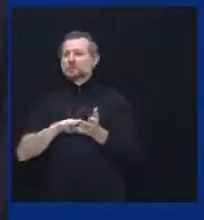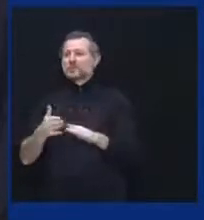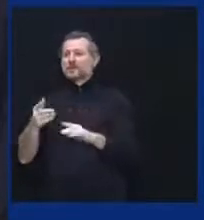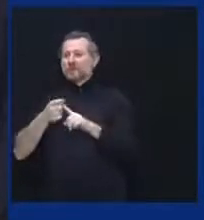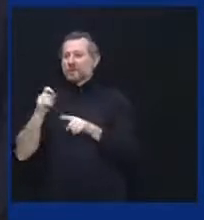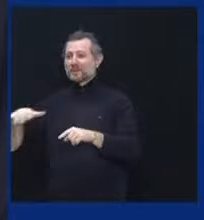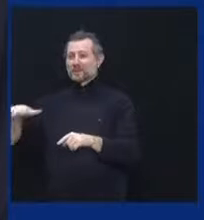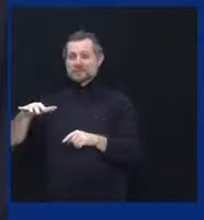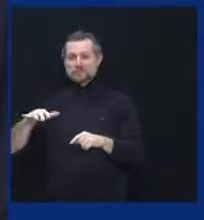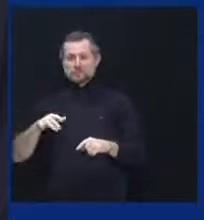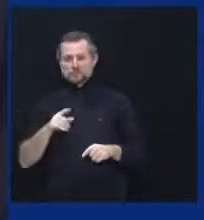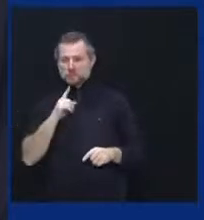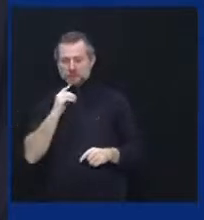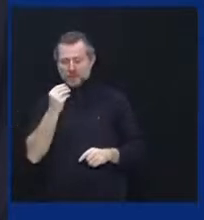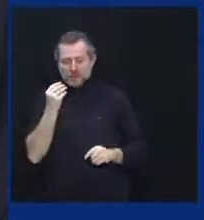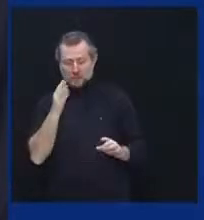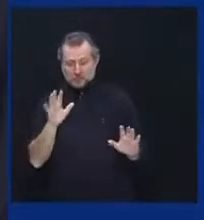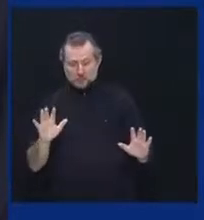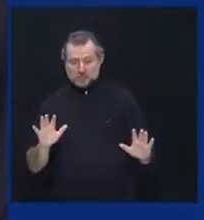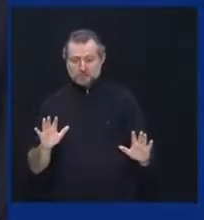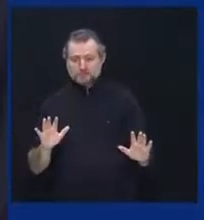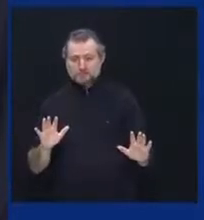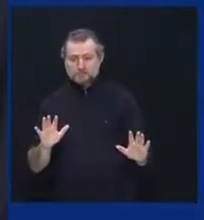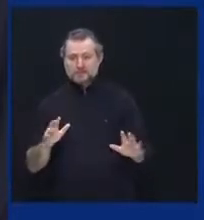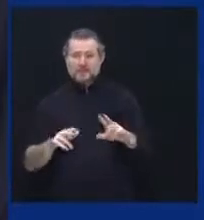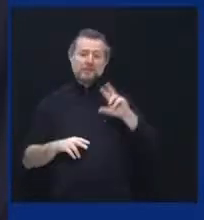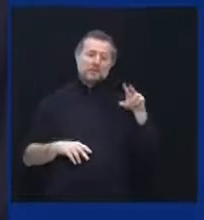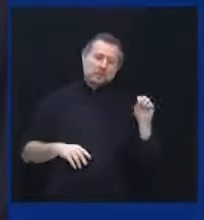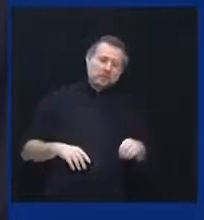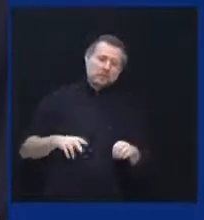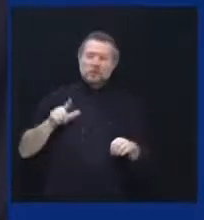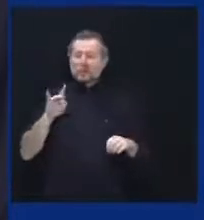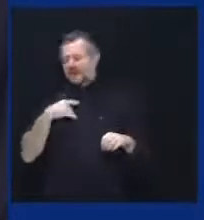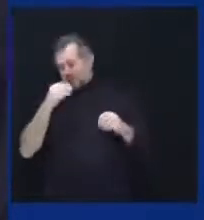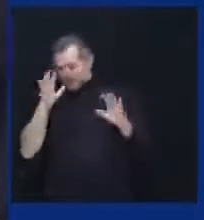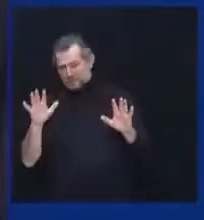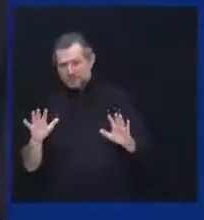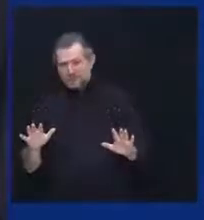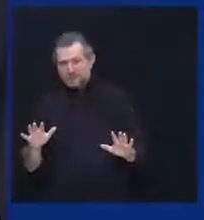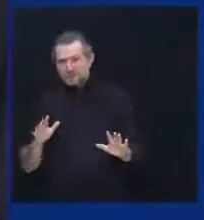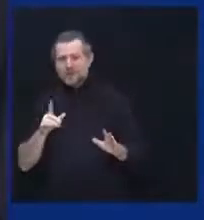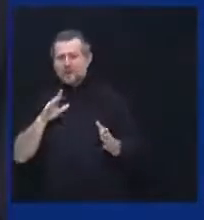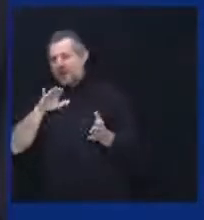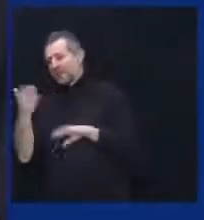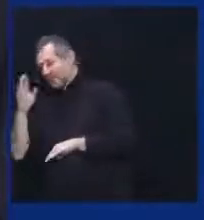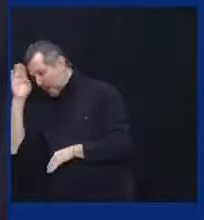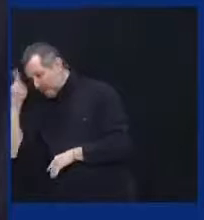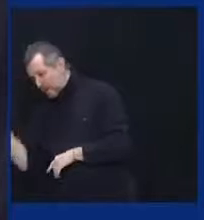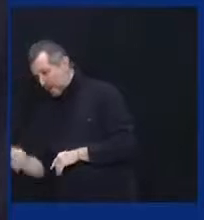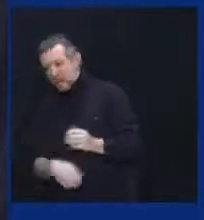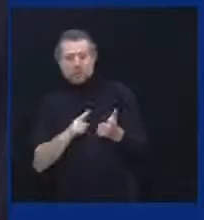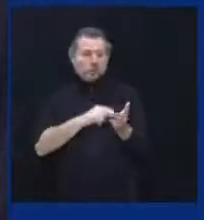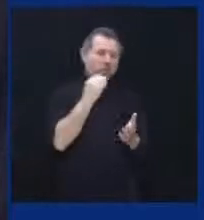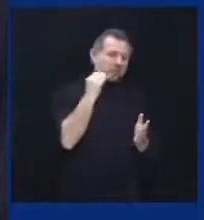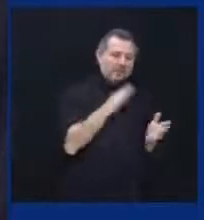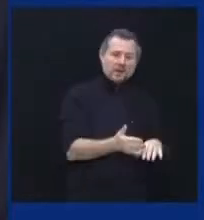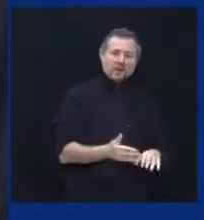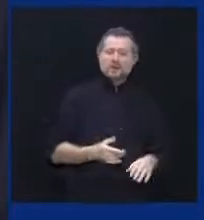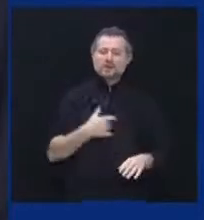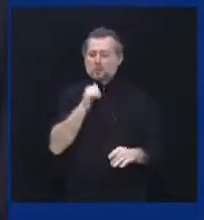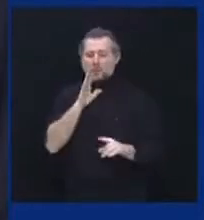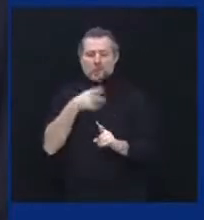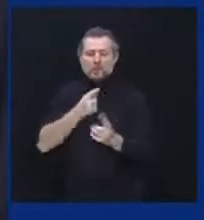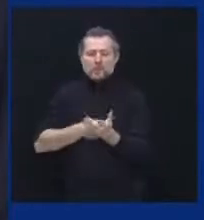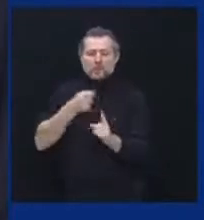who cares? 33, 28, died in a hospital, died in a nursing home. They